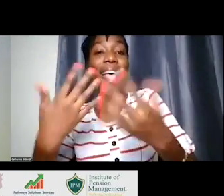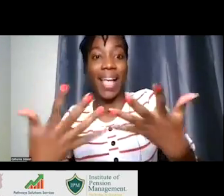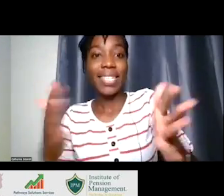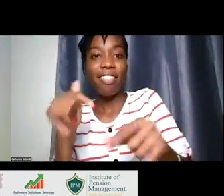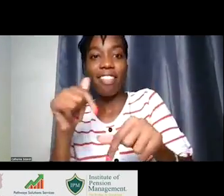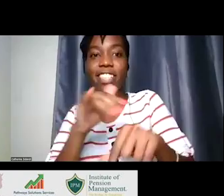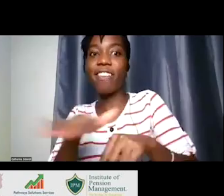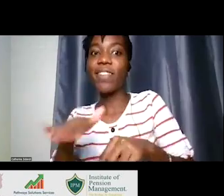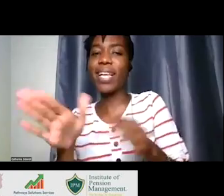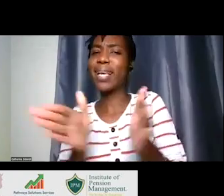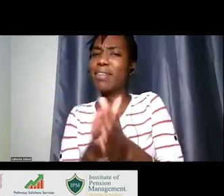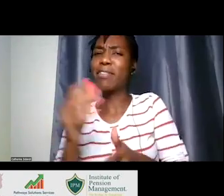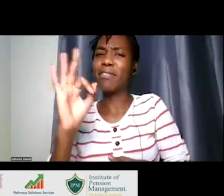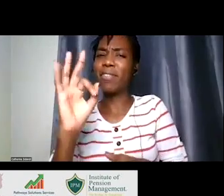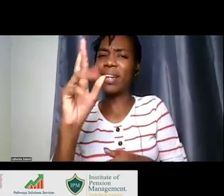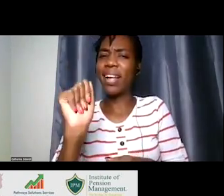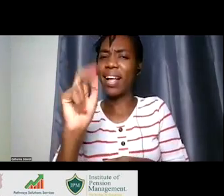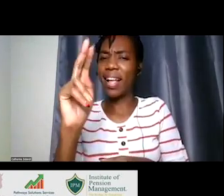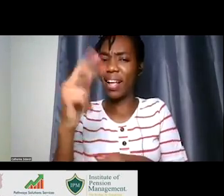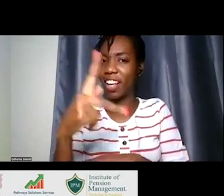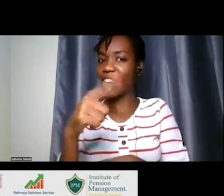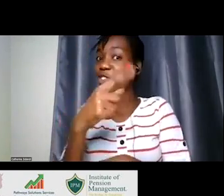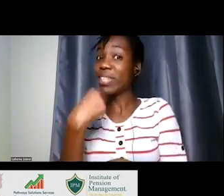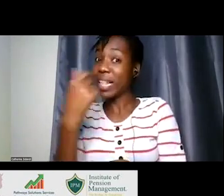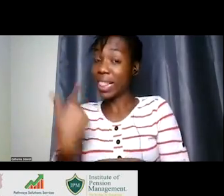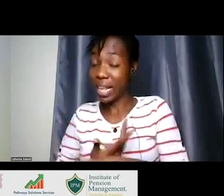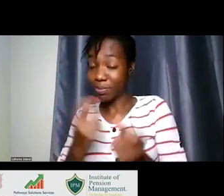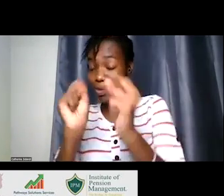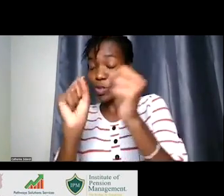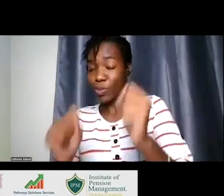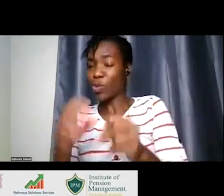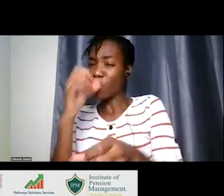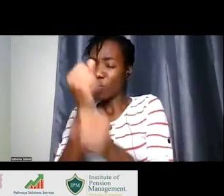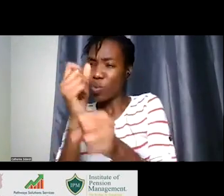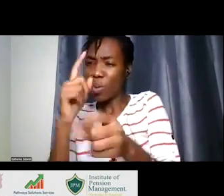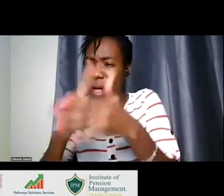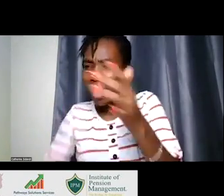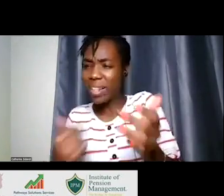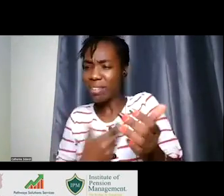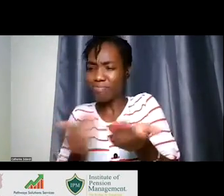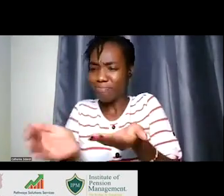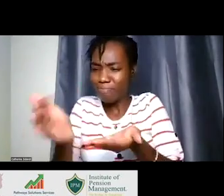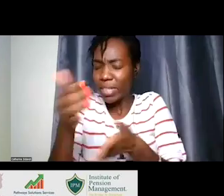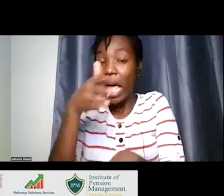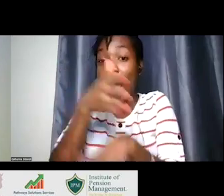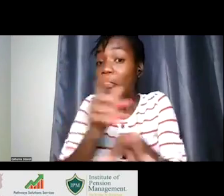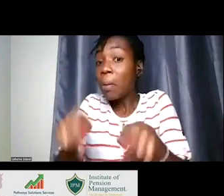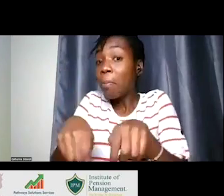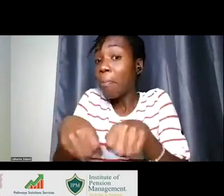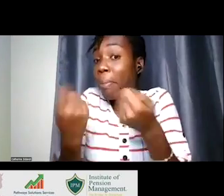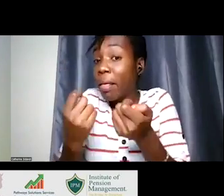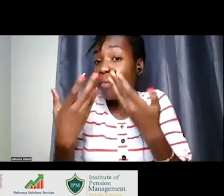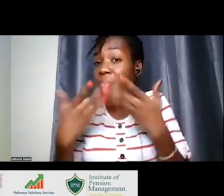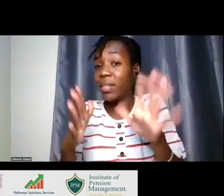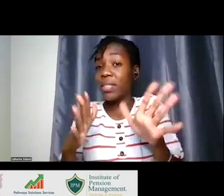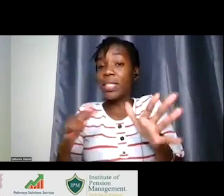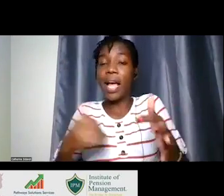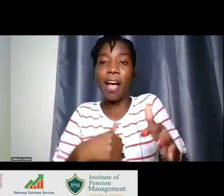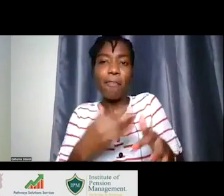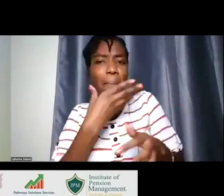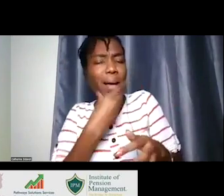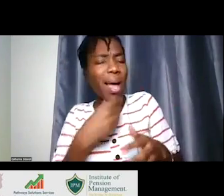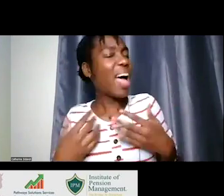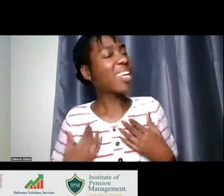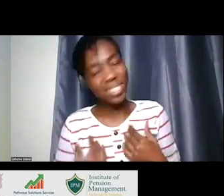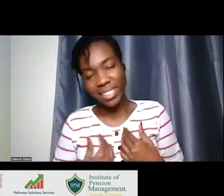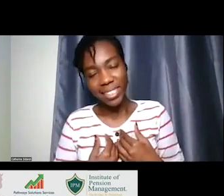yes, Frank, tell us, how do we pick up the pieces after a breakup? Because man, oh man, you know, in